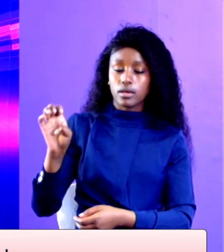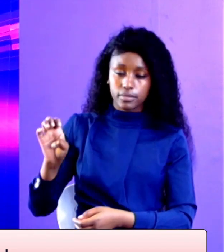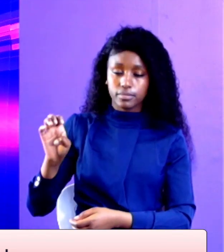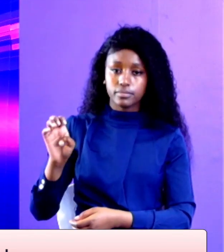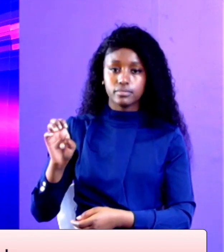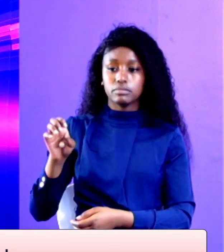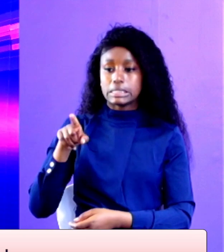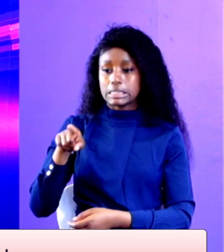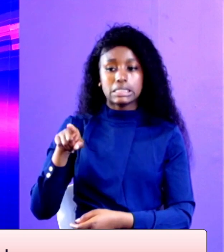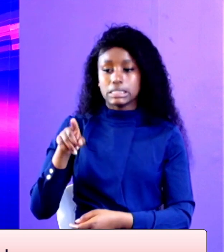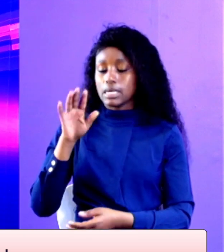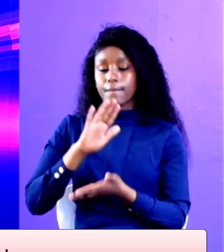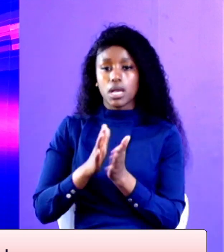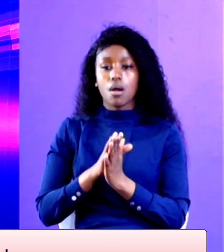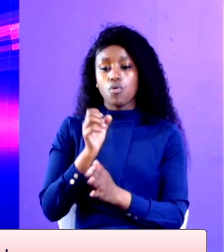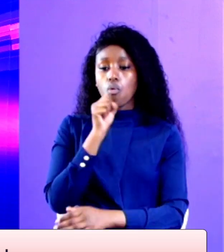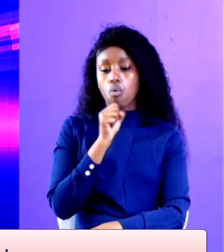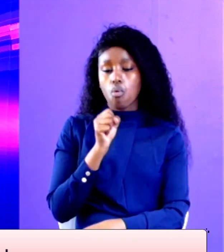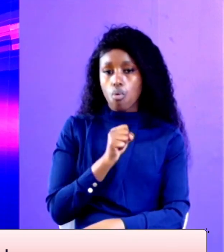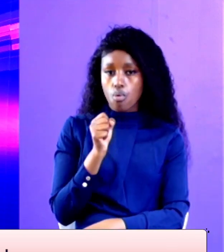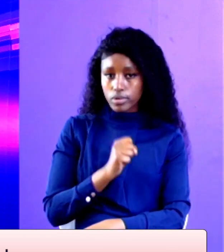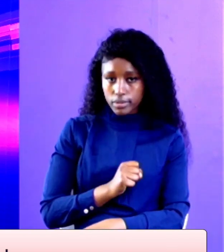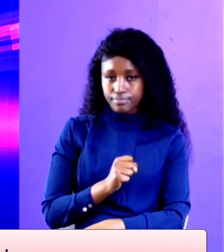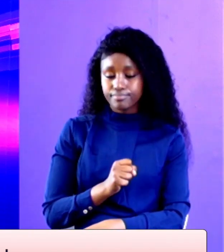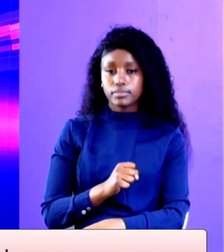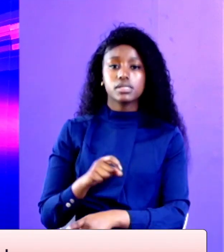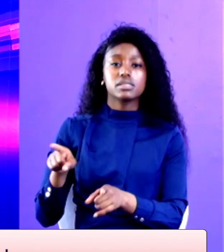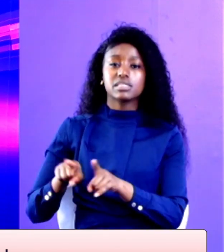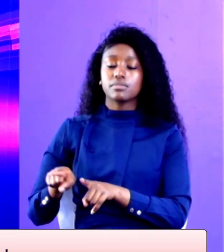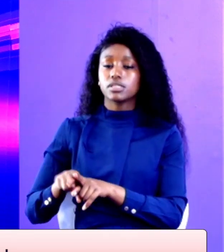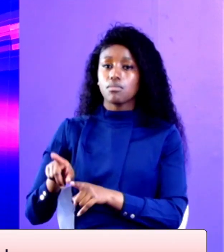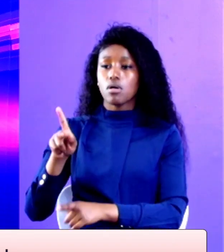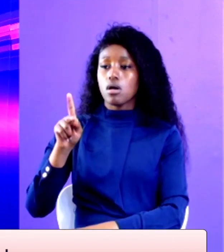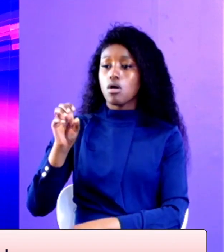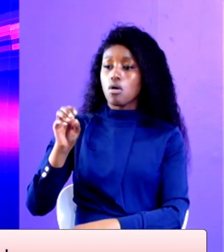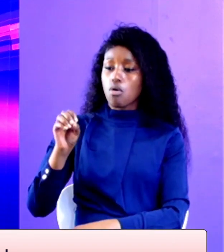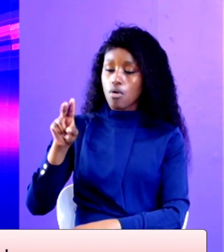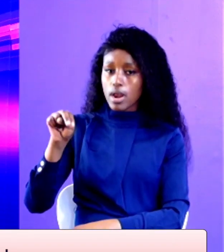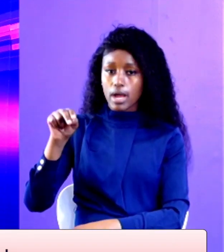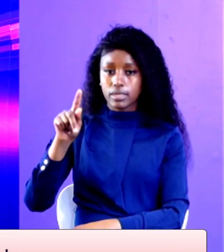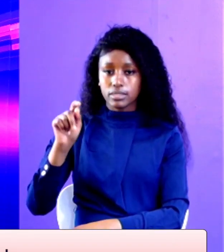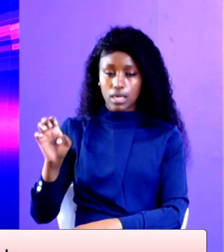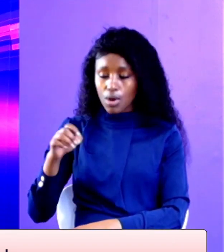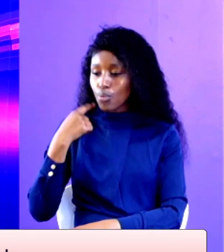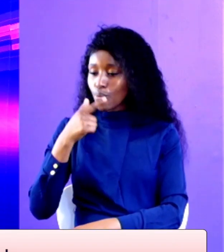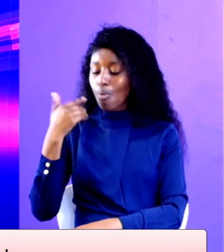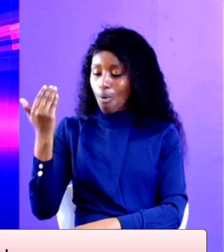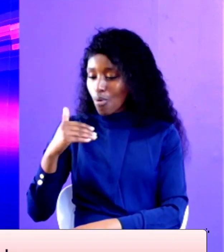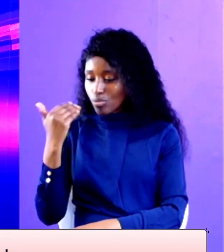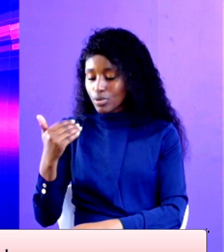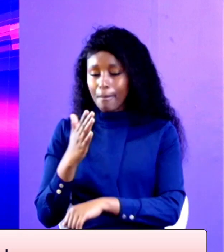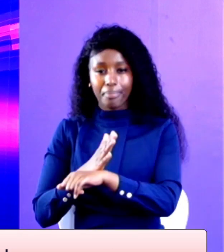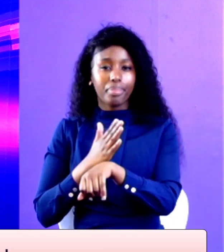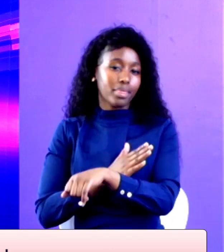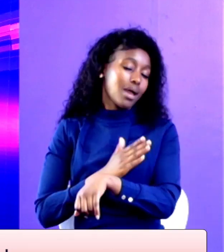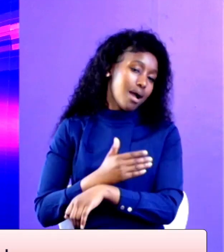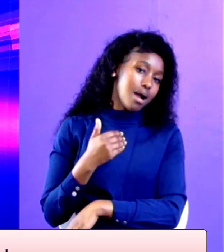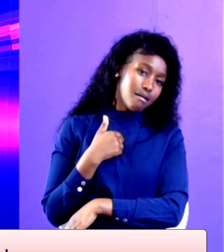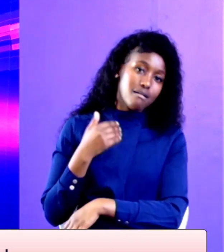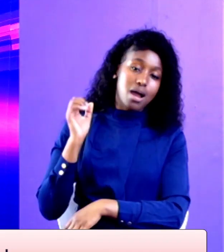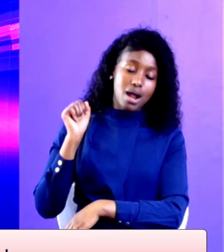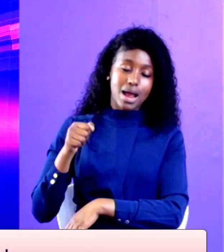somehow age is catching up with him. Konate is injury prone, so I think they could just look